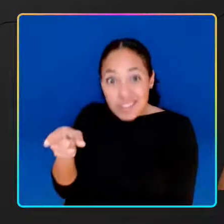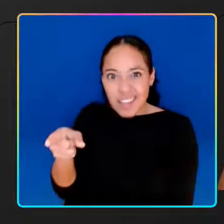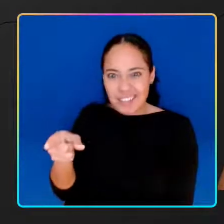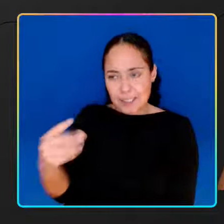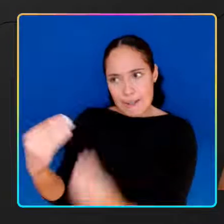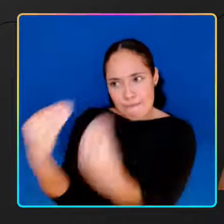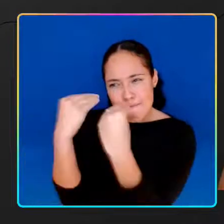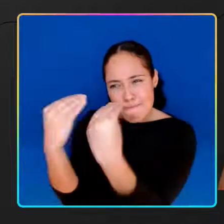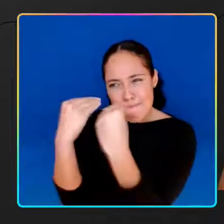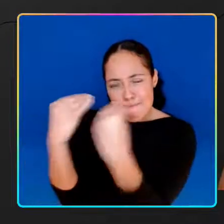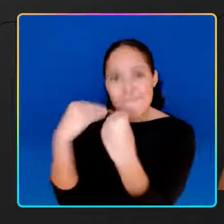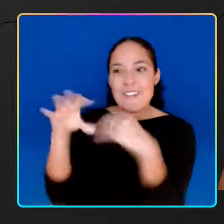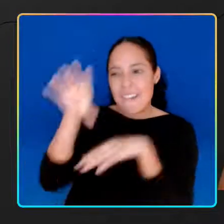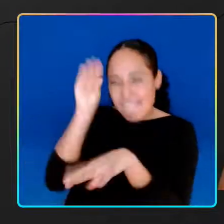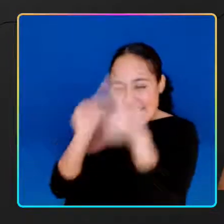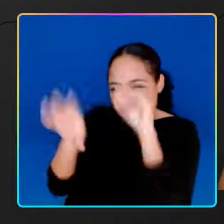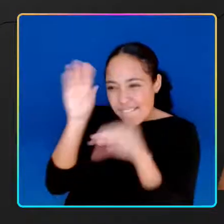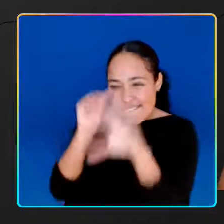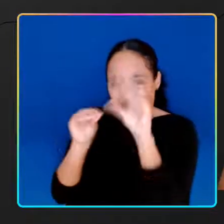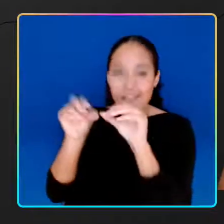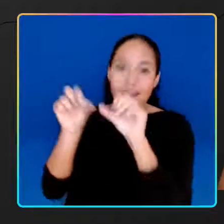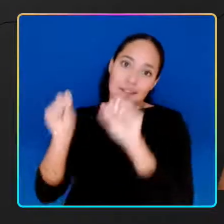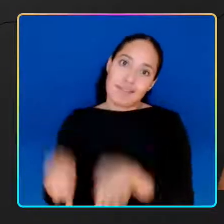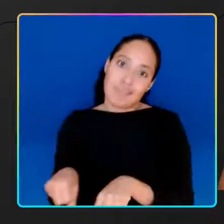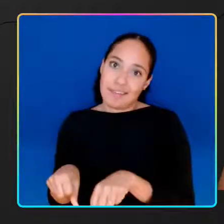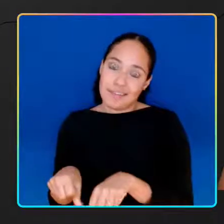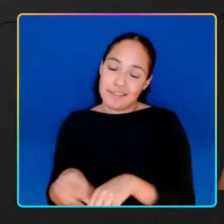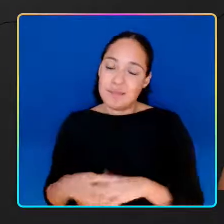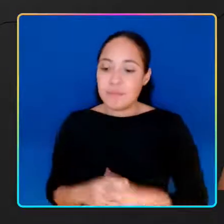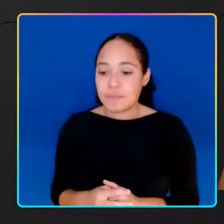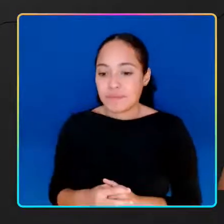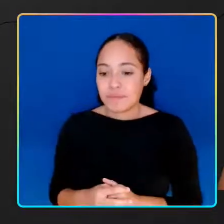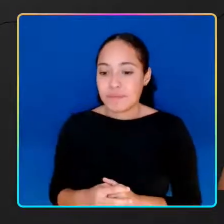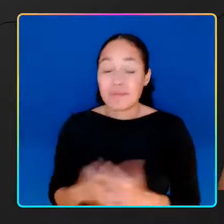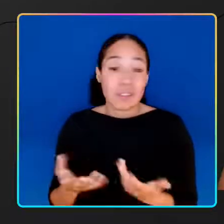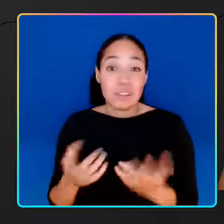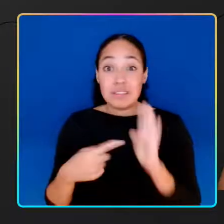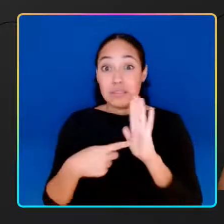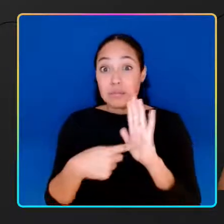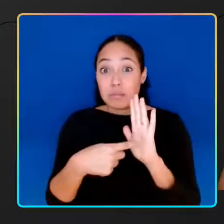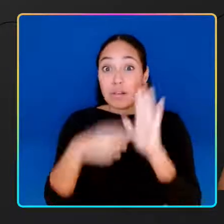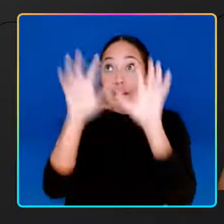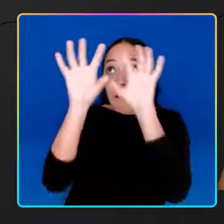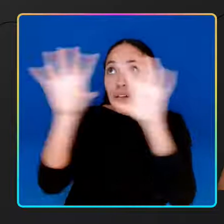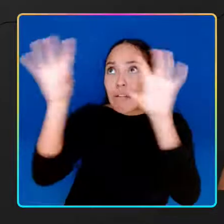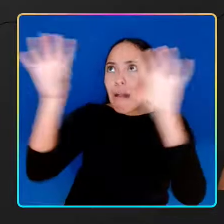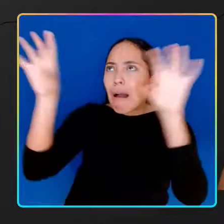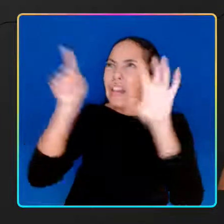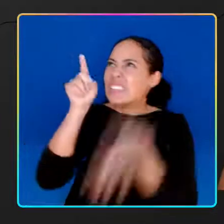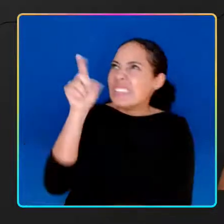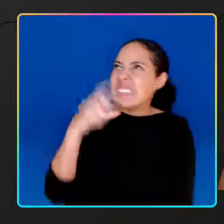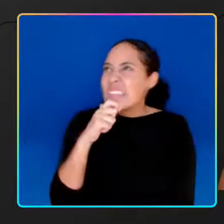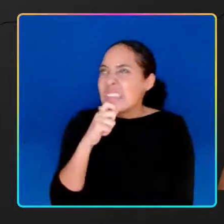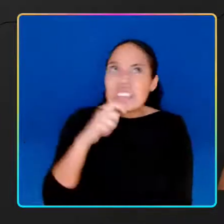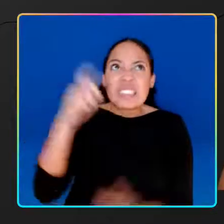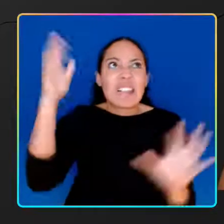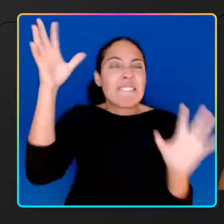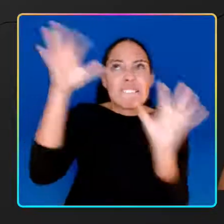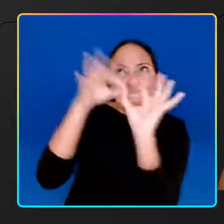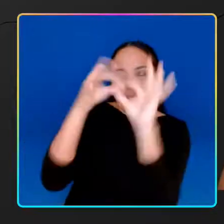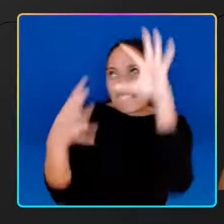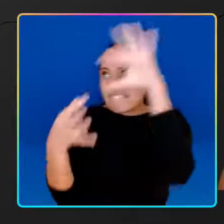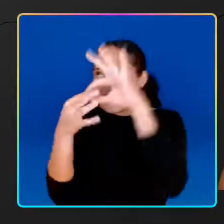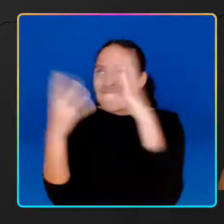specifics of a technology, especially in the cloud, you know, piecing them together even. Is a whole thing.